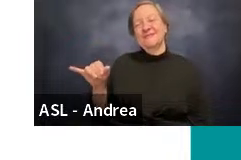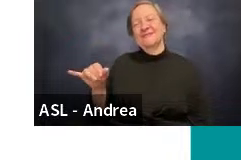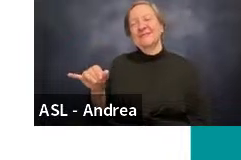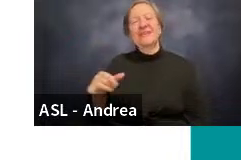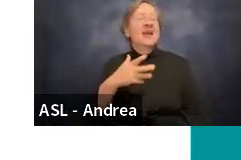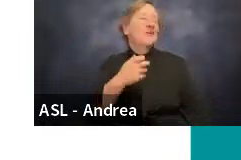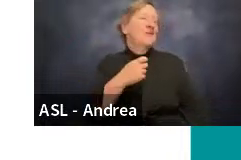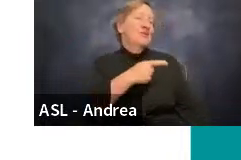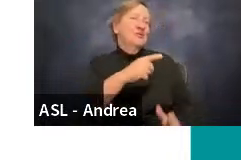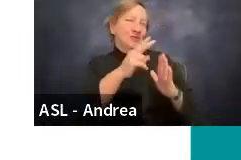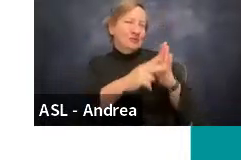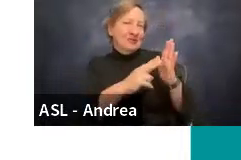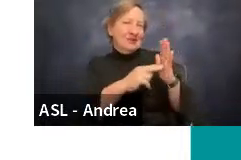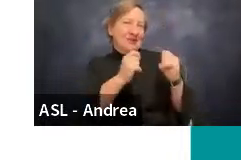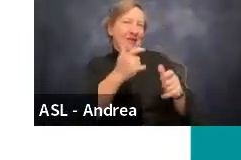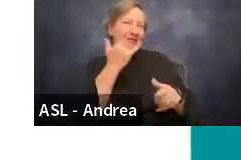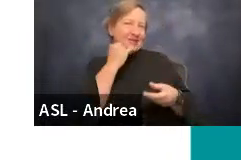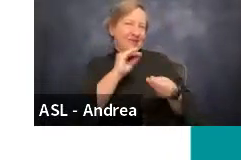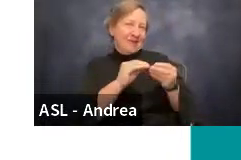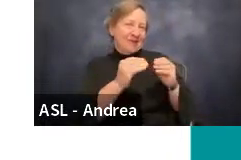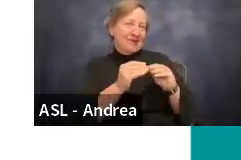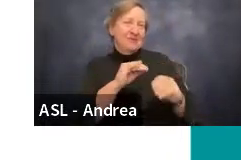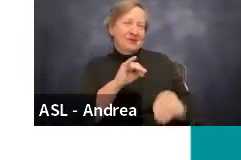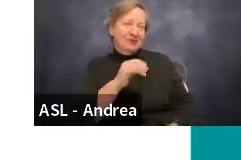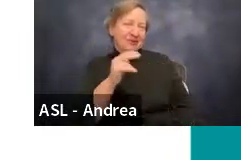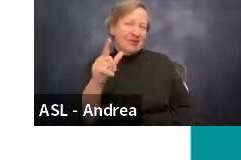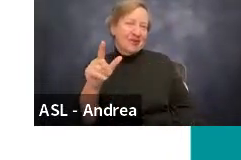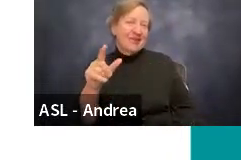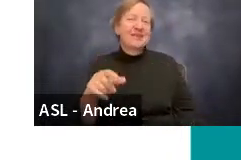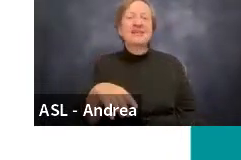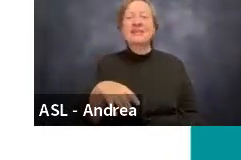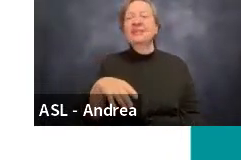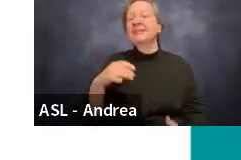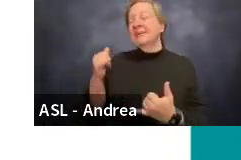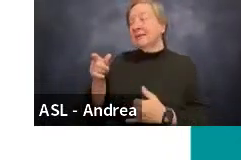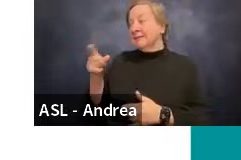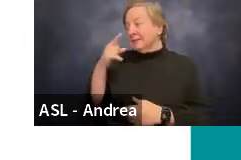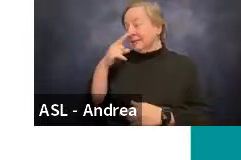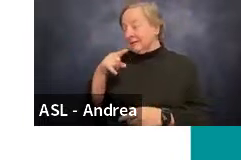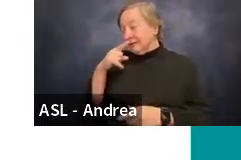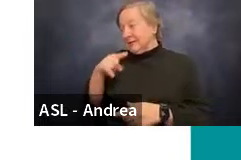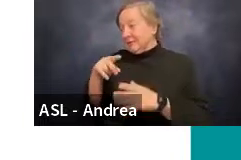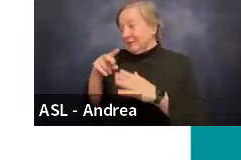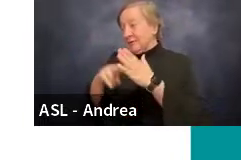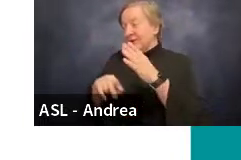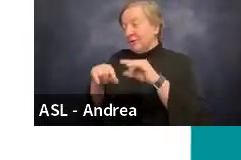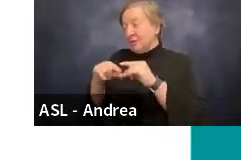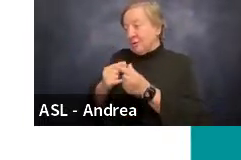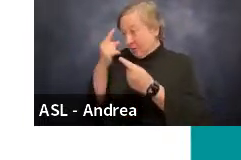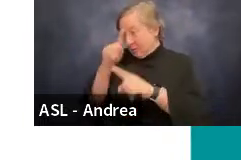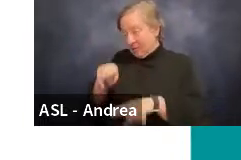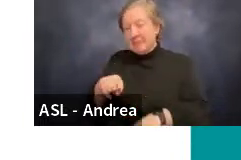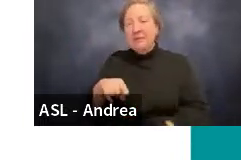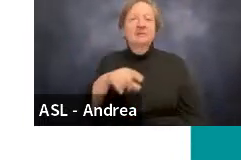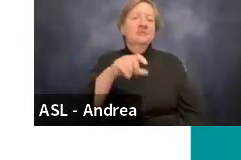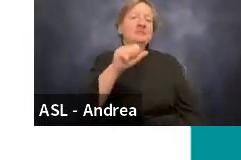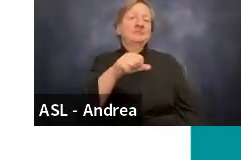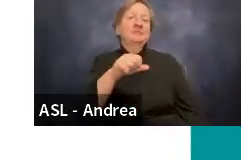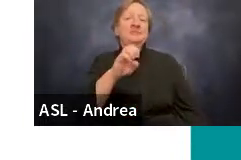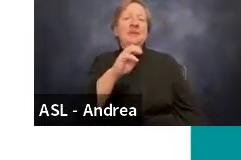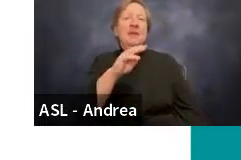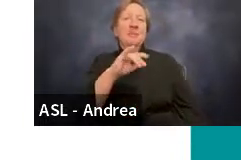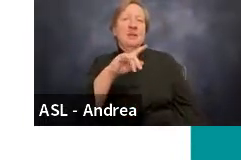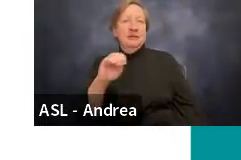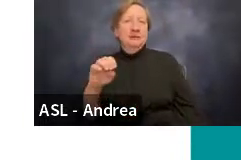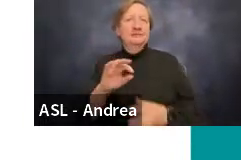read all the phone numbers there, John. Why don't you walk us through our group agreements? All right, will do. All right, so our group agreements here